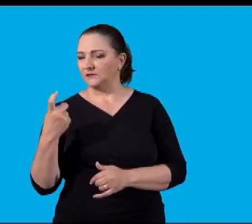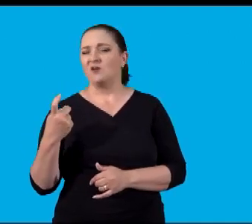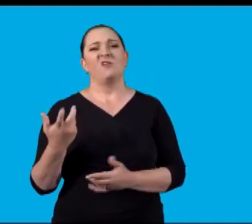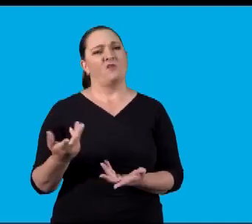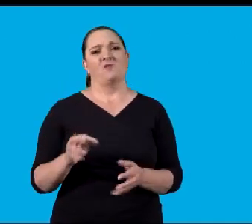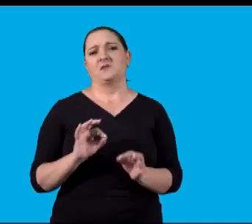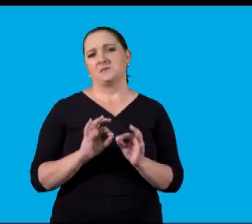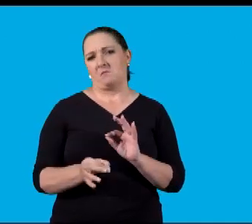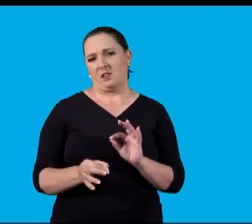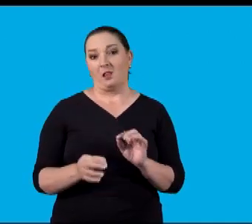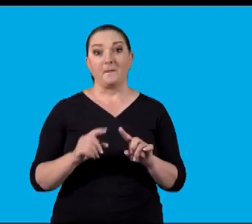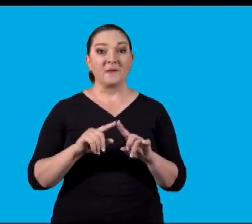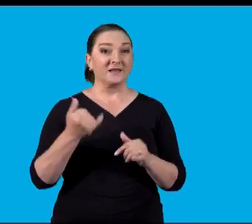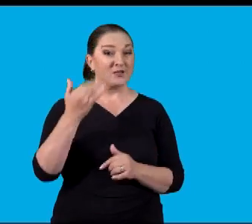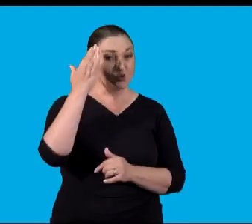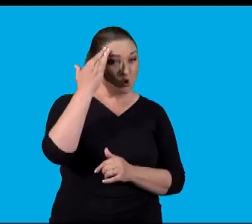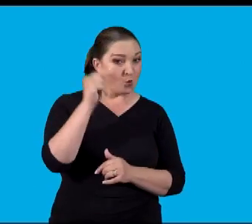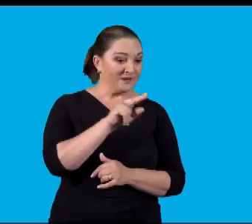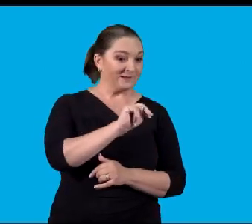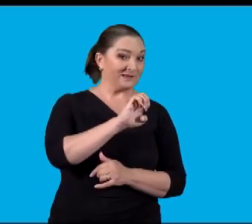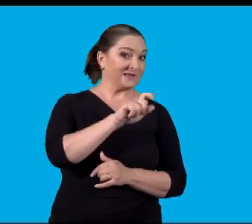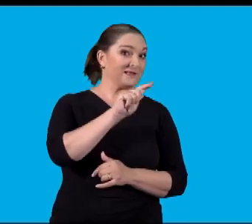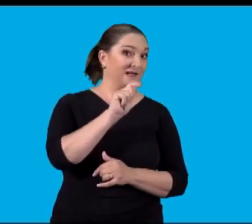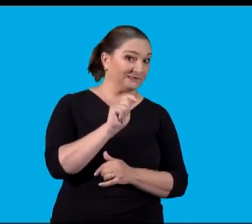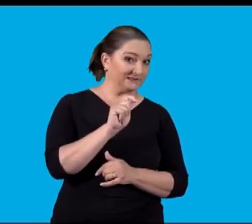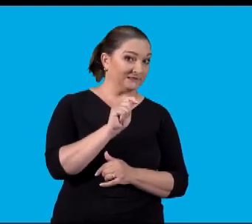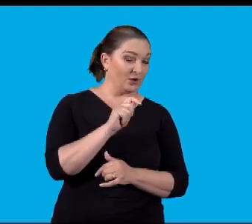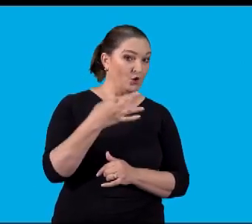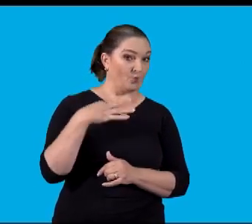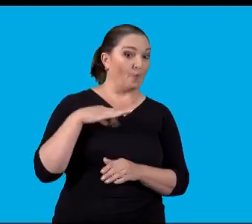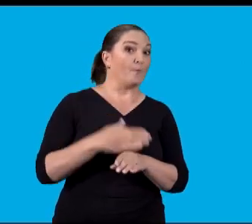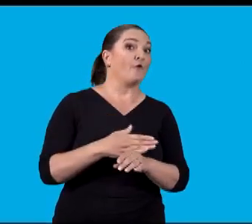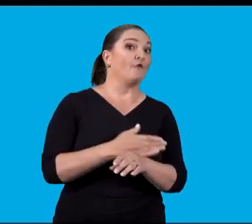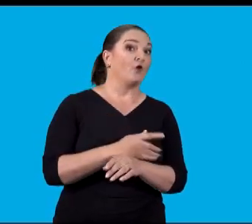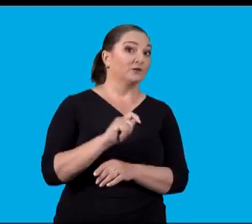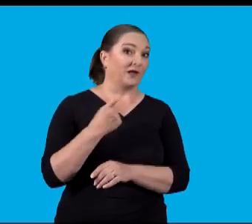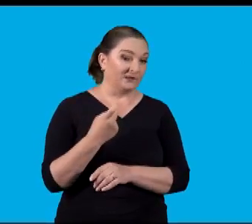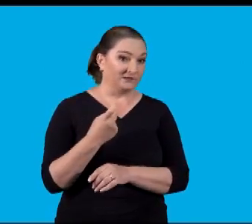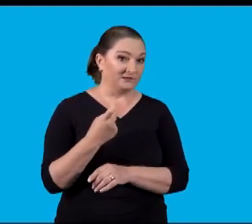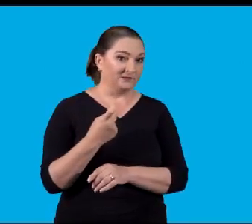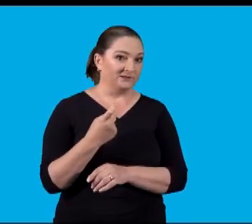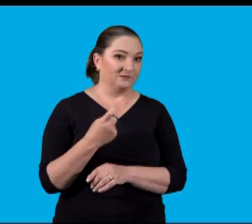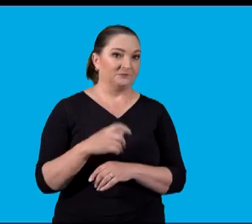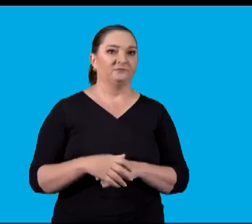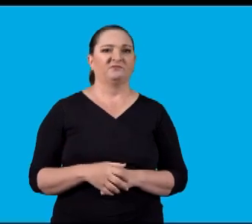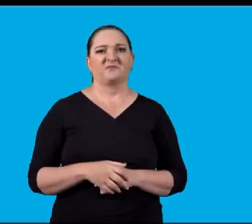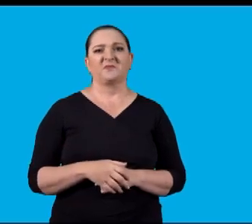simple. You have to understand that your net profit before tax is